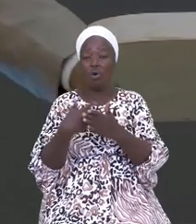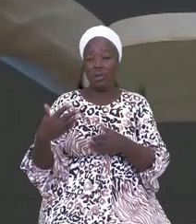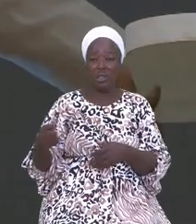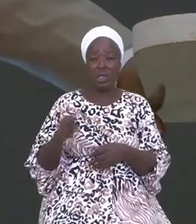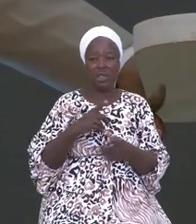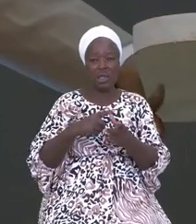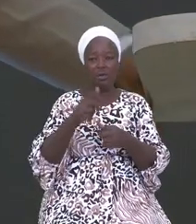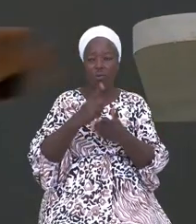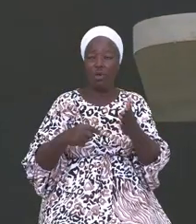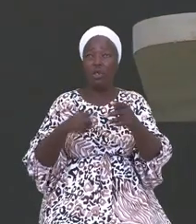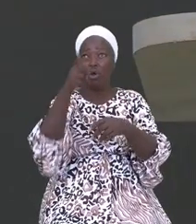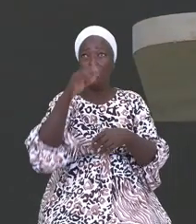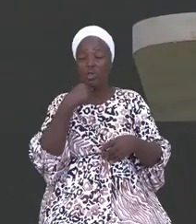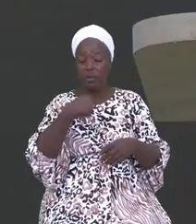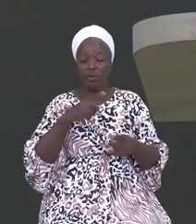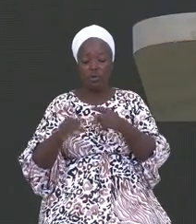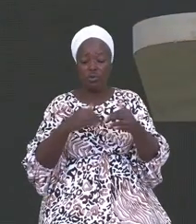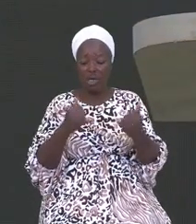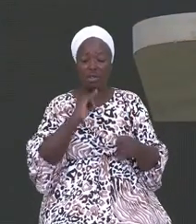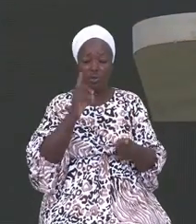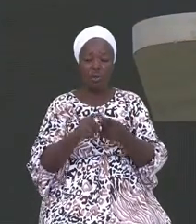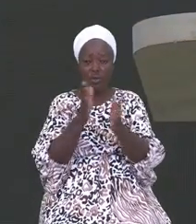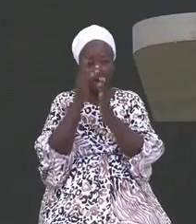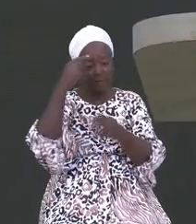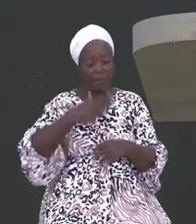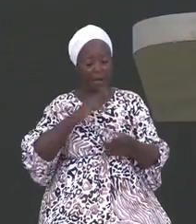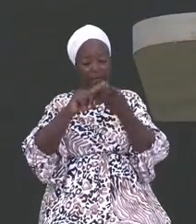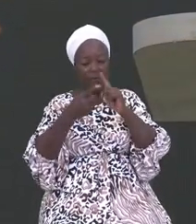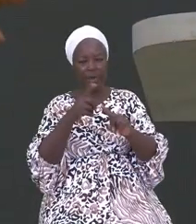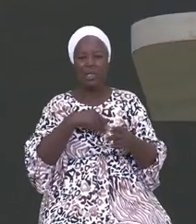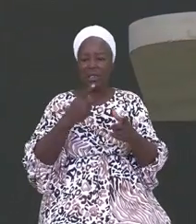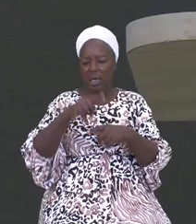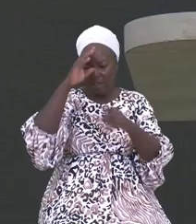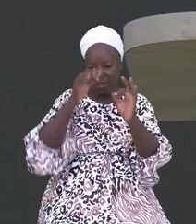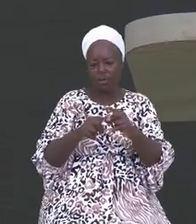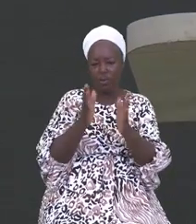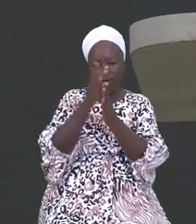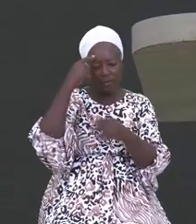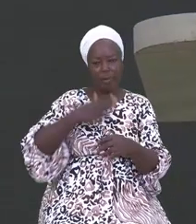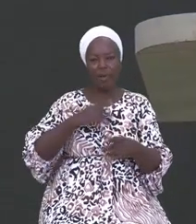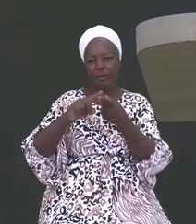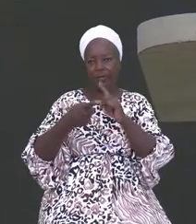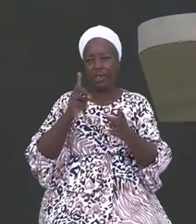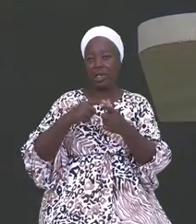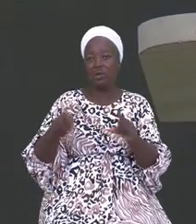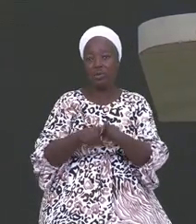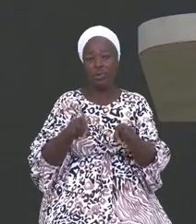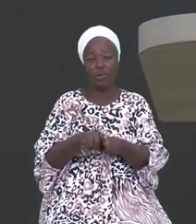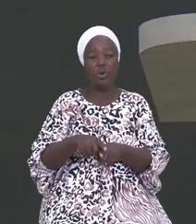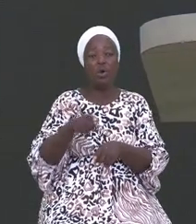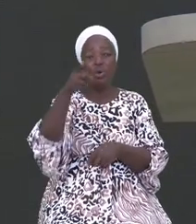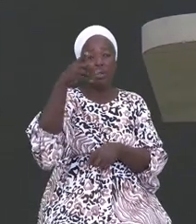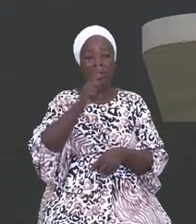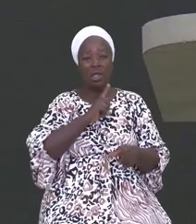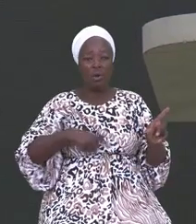my friends who are criticizing me. When he prayed for his friends, also the Lord gave Job